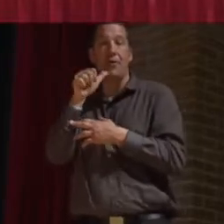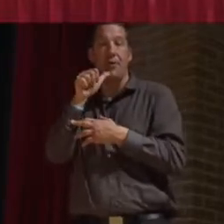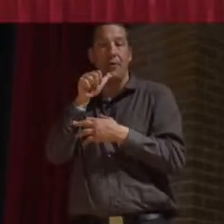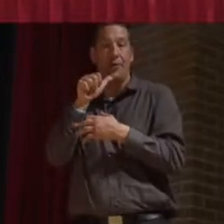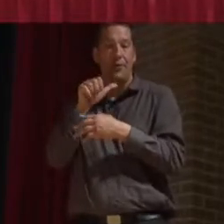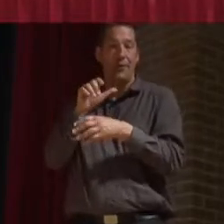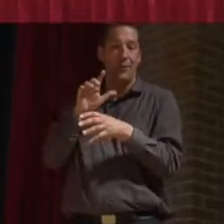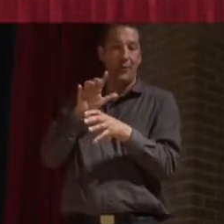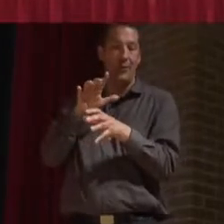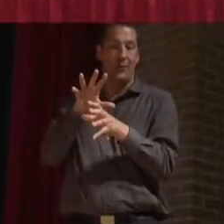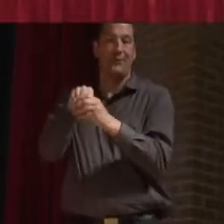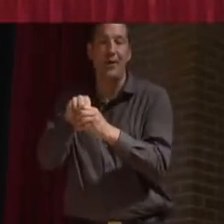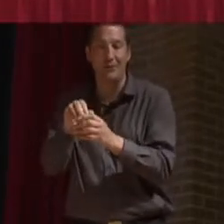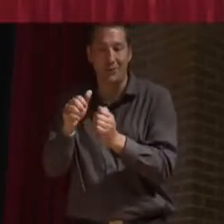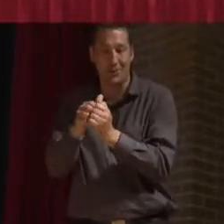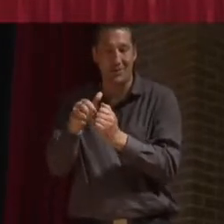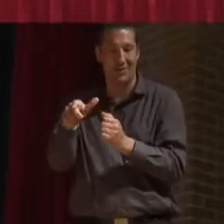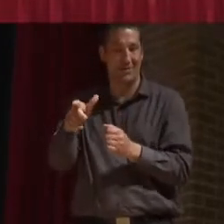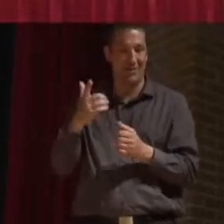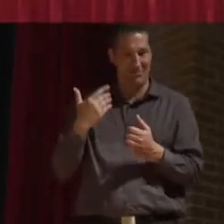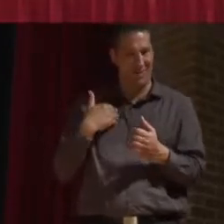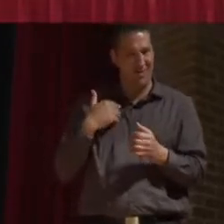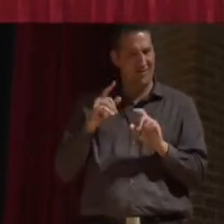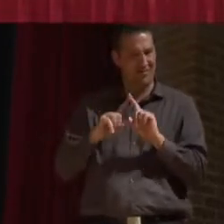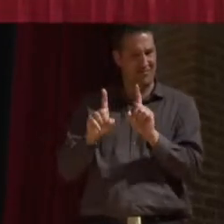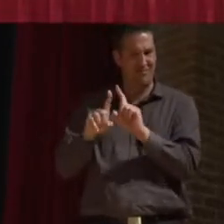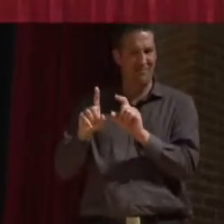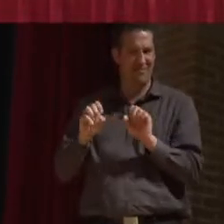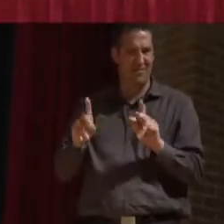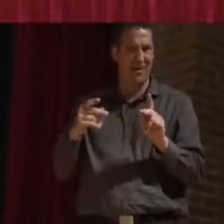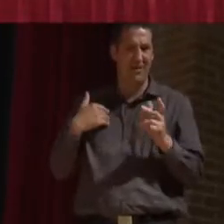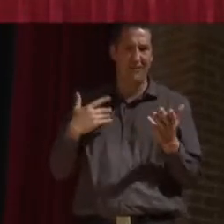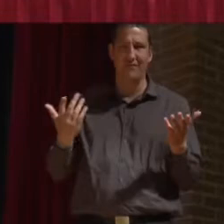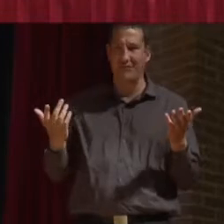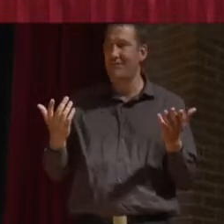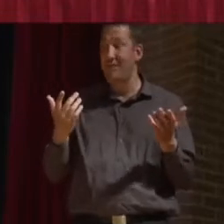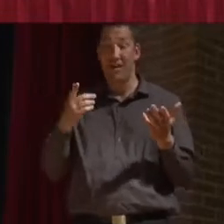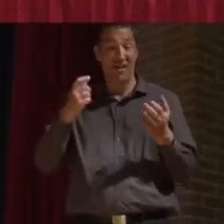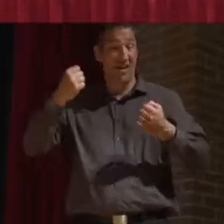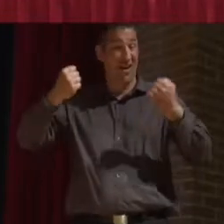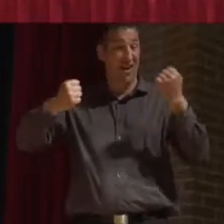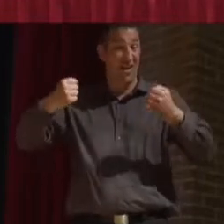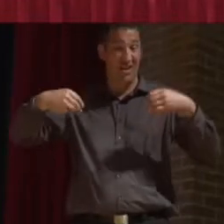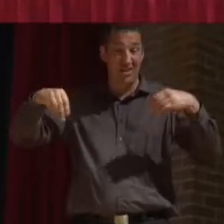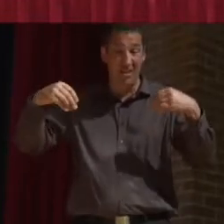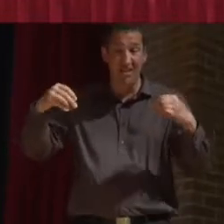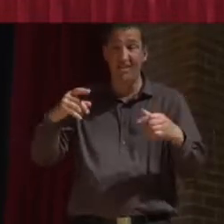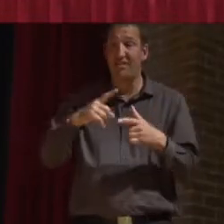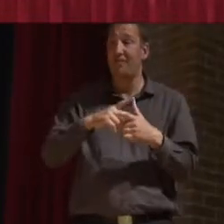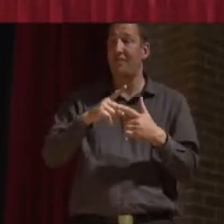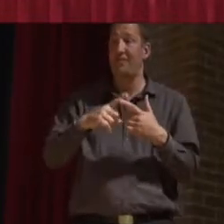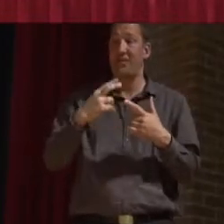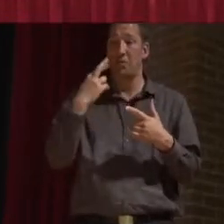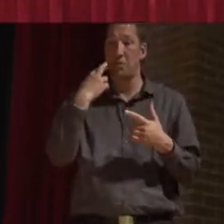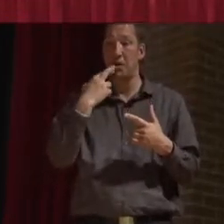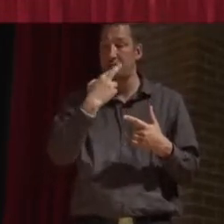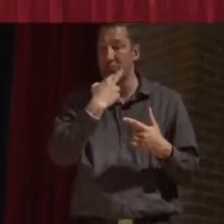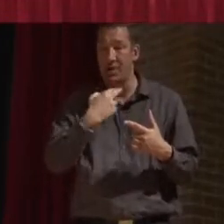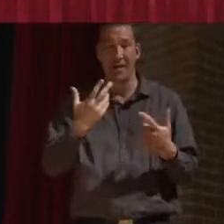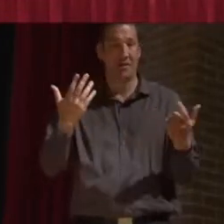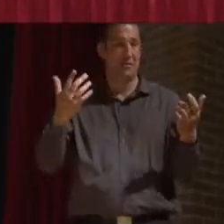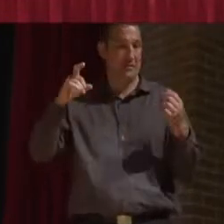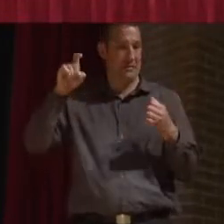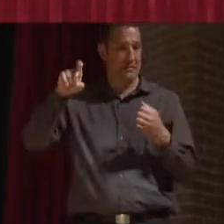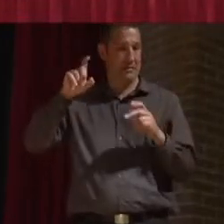skills, because, you know, there's tons of opportunity. Yeah. You know, and certainly in car dealerships, certainly in restaurants, certainly, I mean, we need